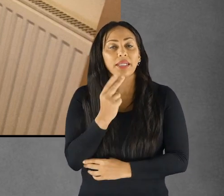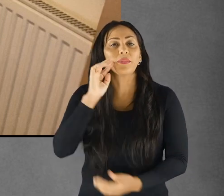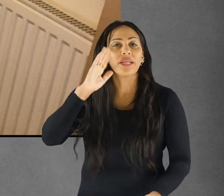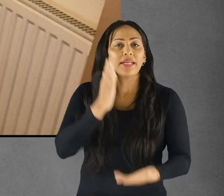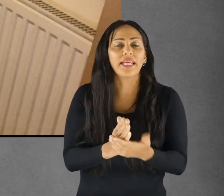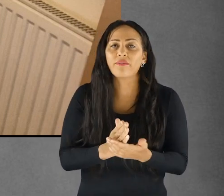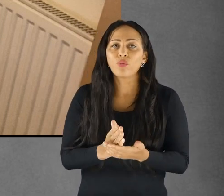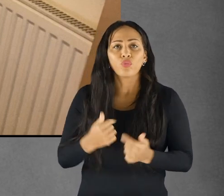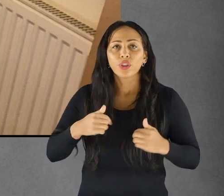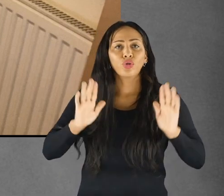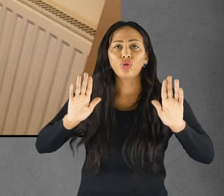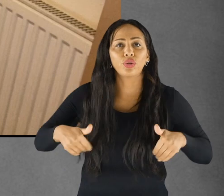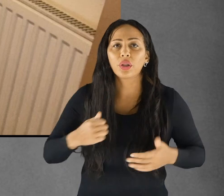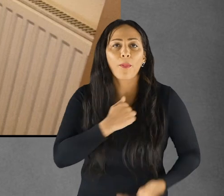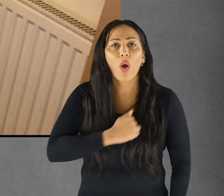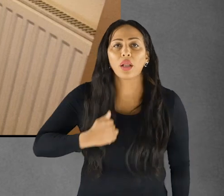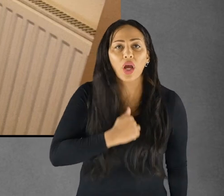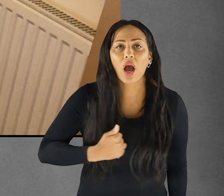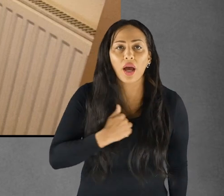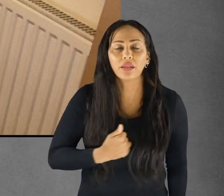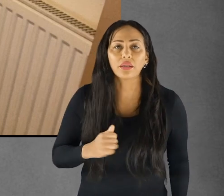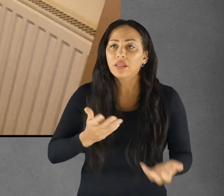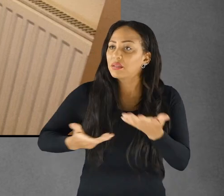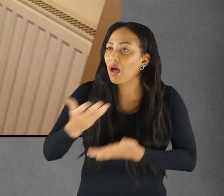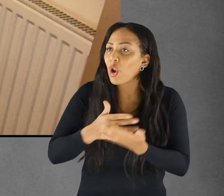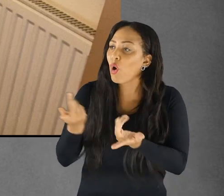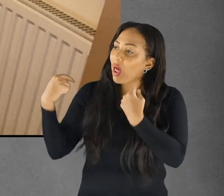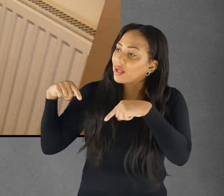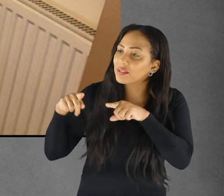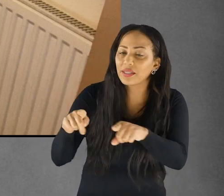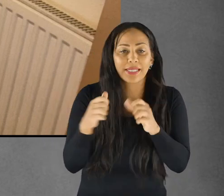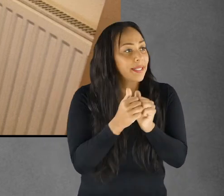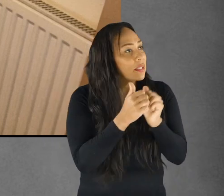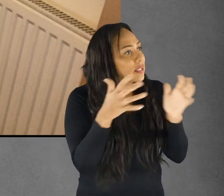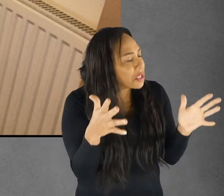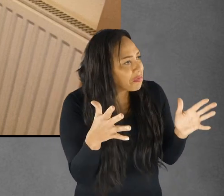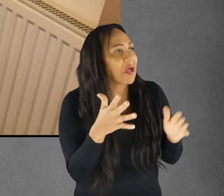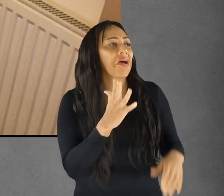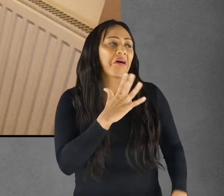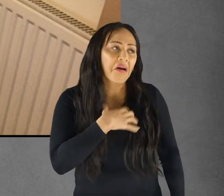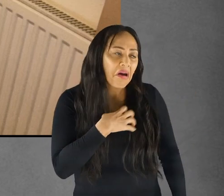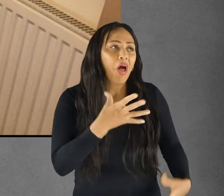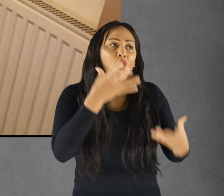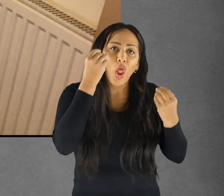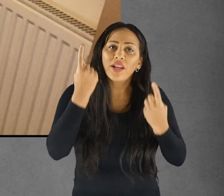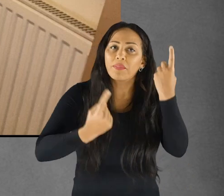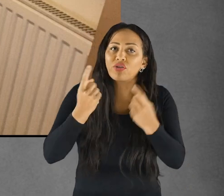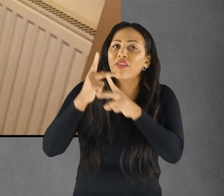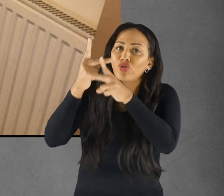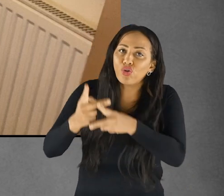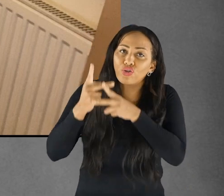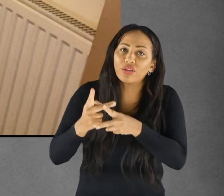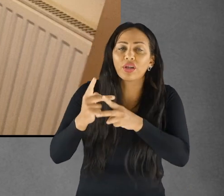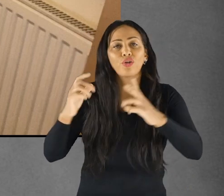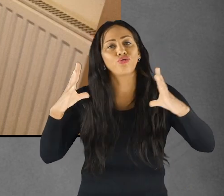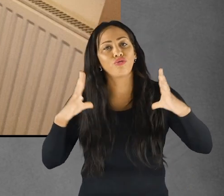unapologetics, dialogue and long-sidedness, disagreement, learning from each other, nurturance, rest,